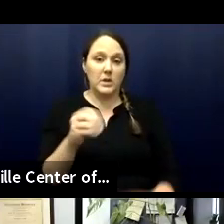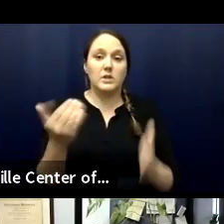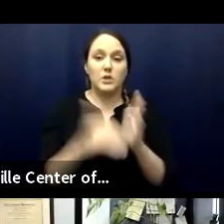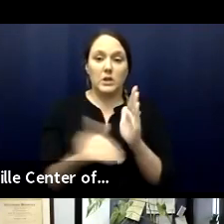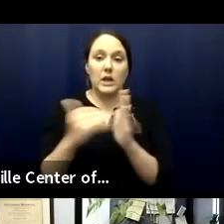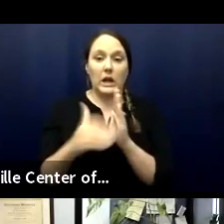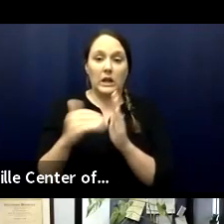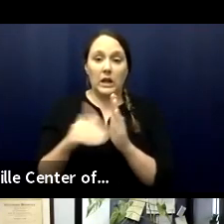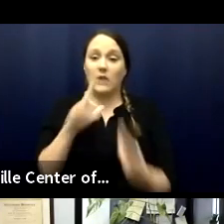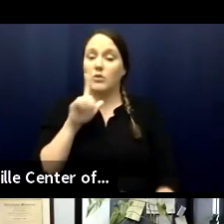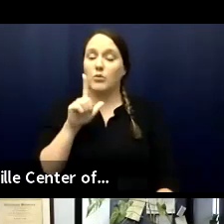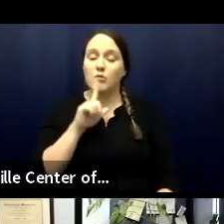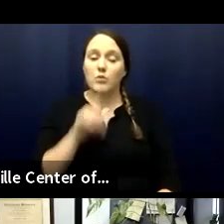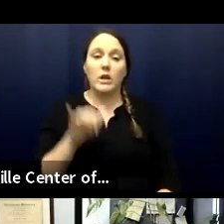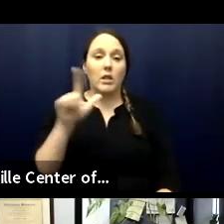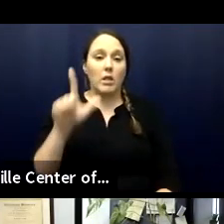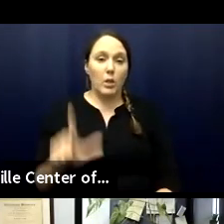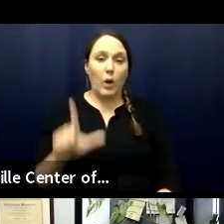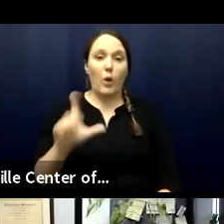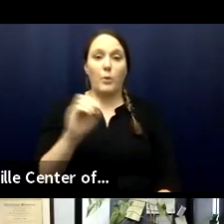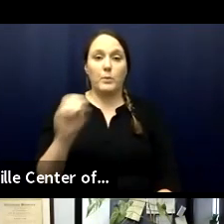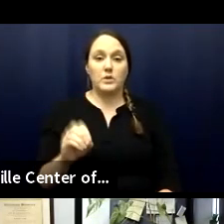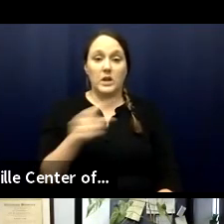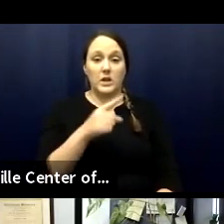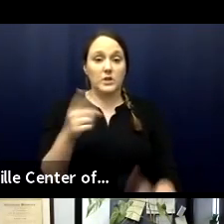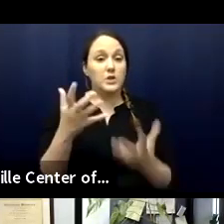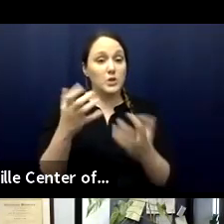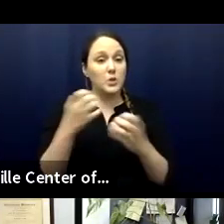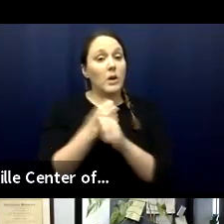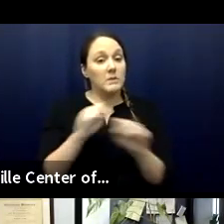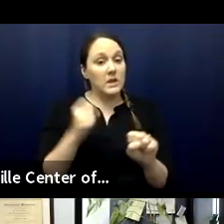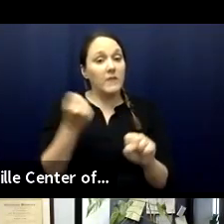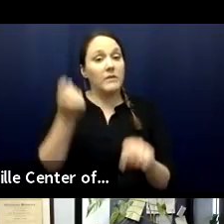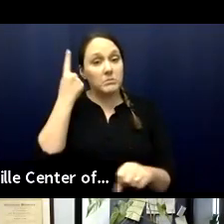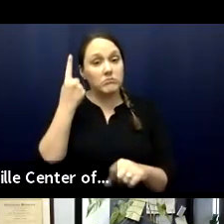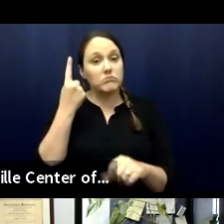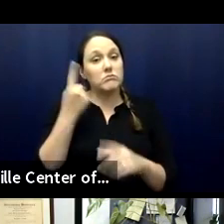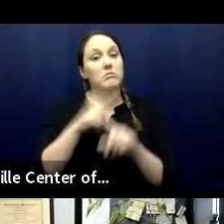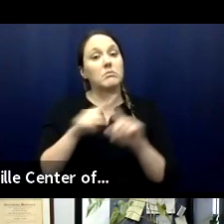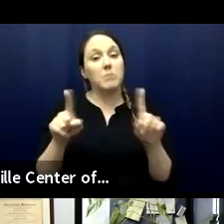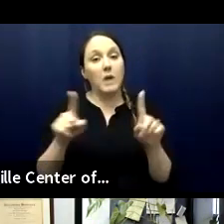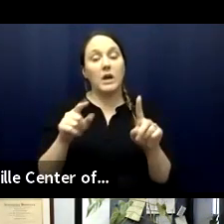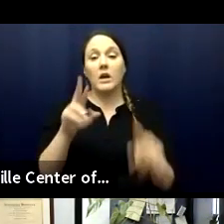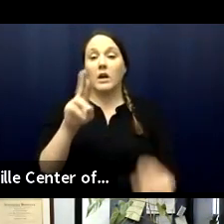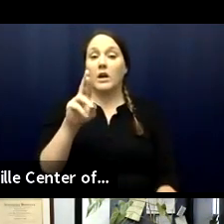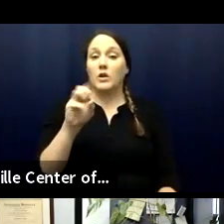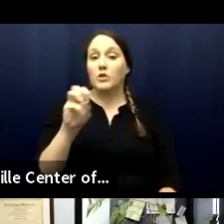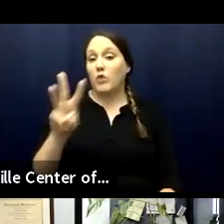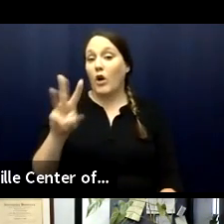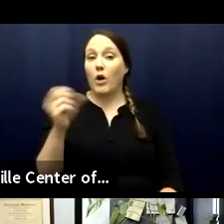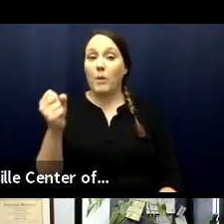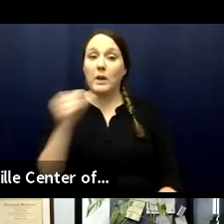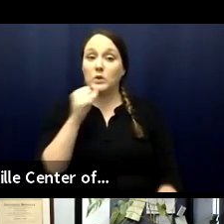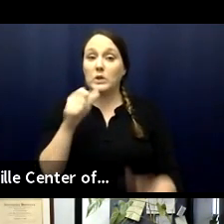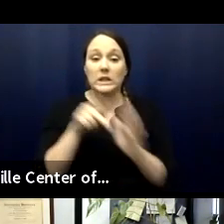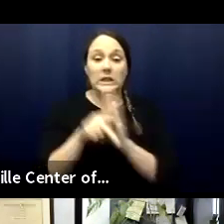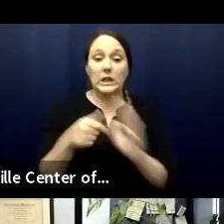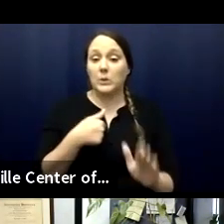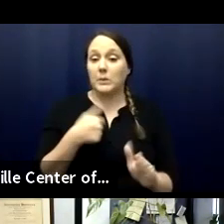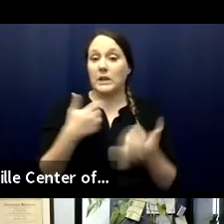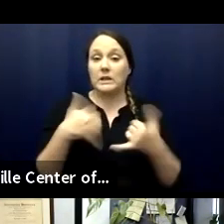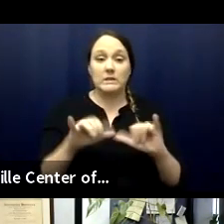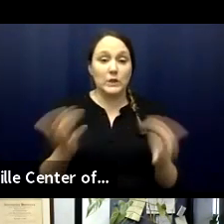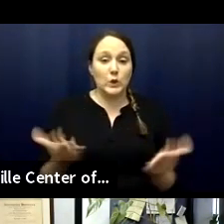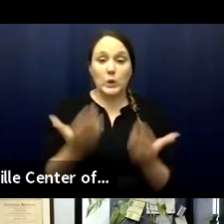low. I know you all just want to keep us safe, but raw milk didn't kill me. We're still here, still drinking